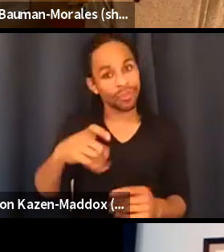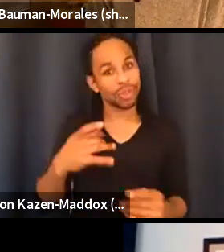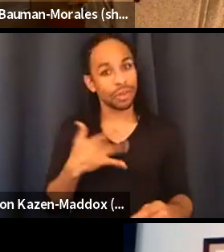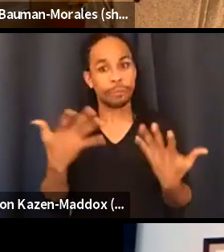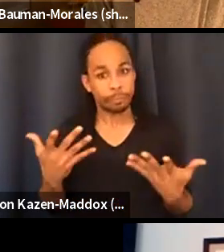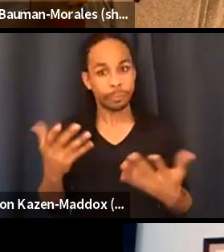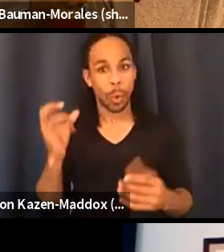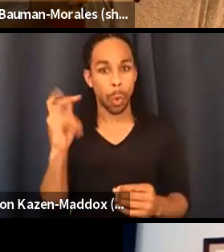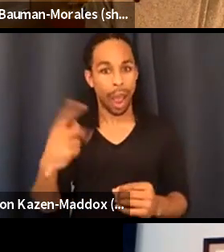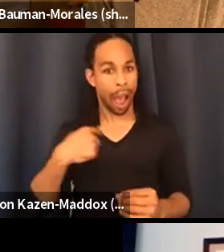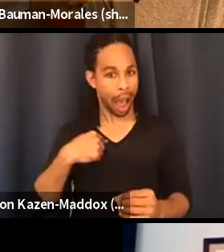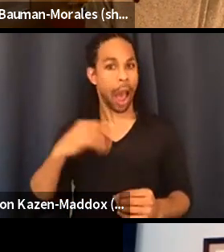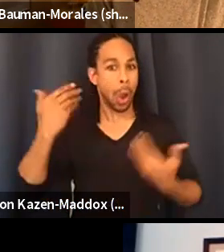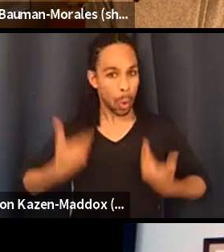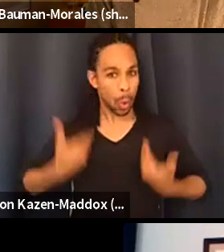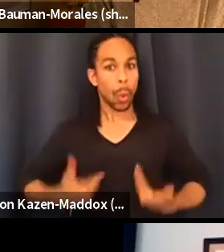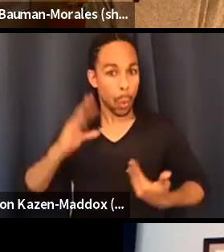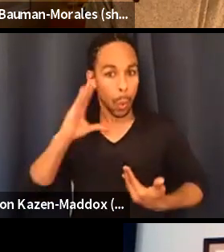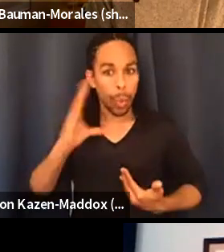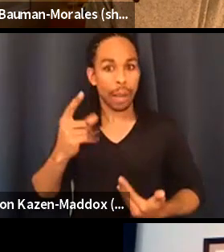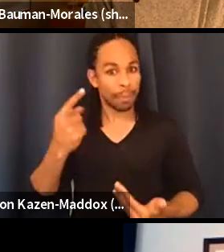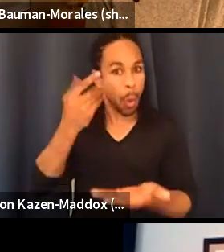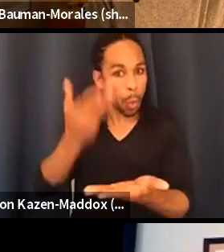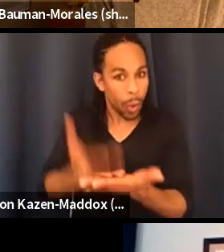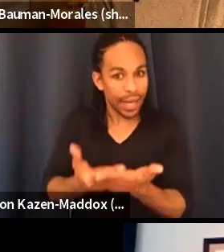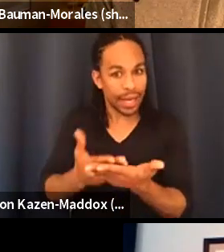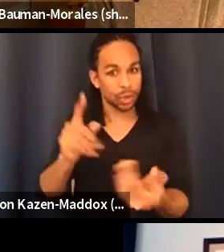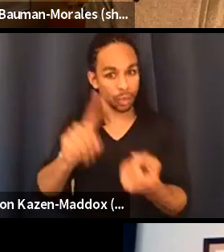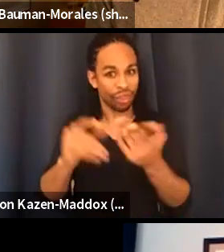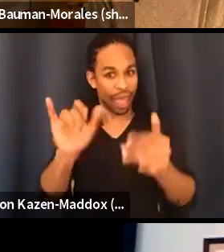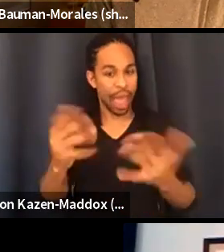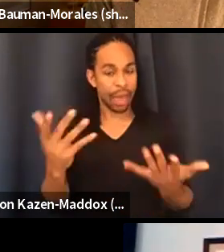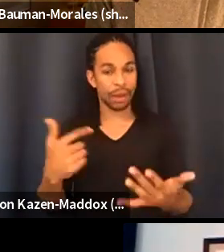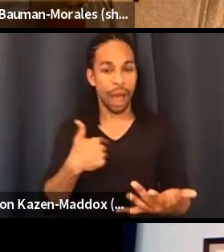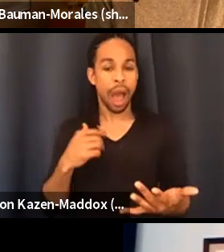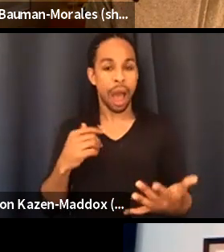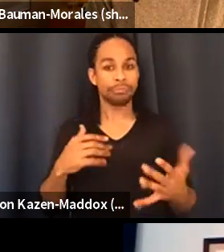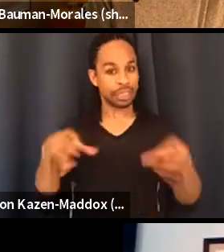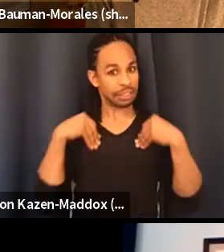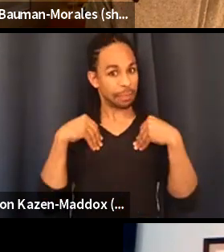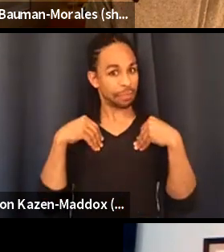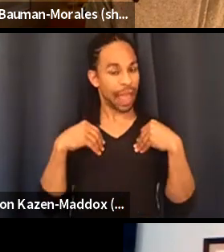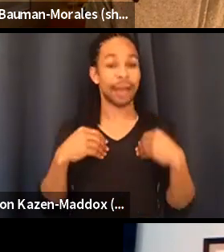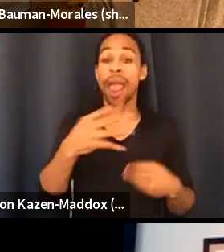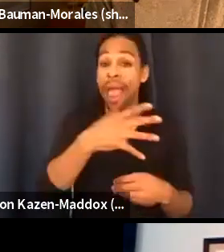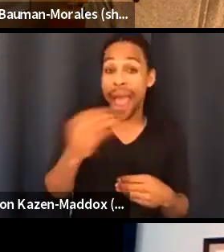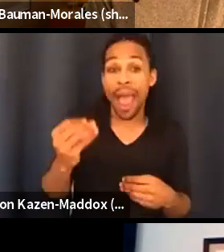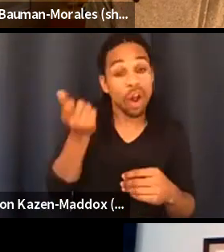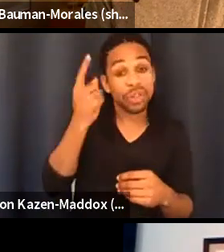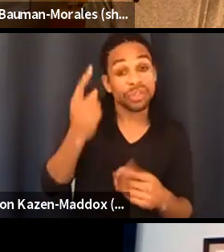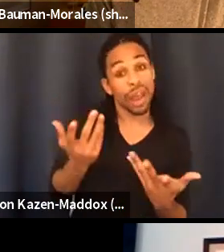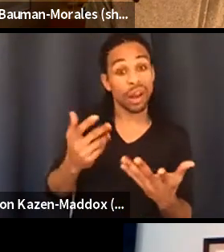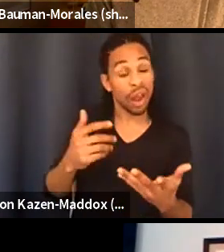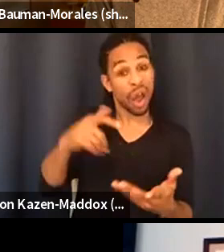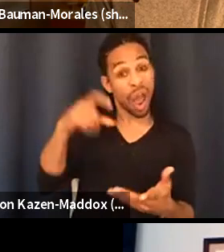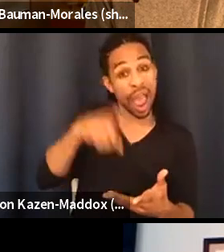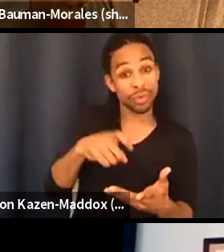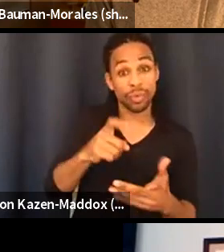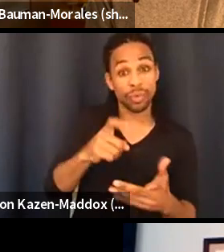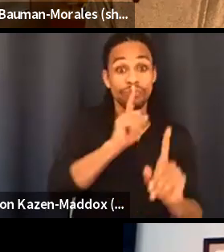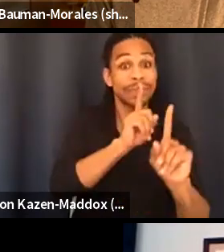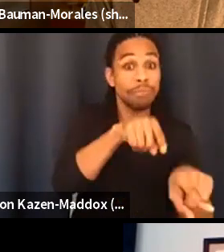that come up in the spaces, whether that's building the work, whether that's talking about the work, whether that's responding to the work, whether that's going into the